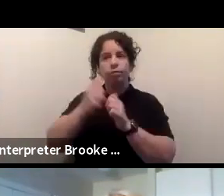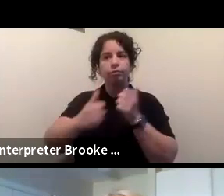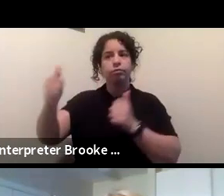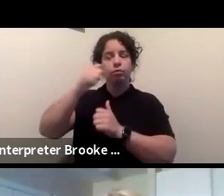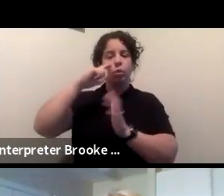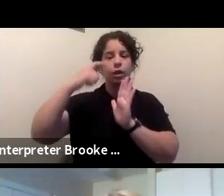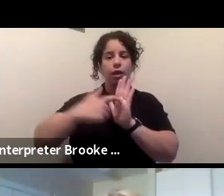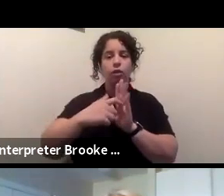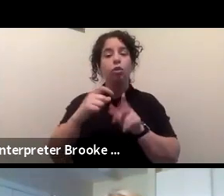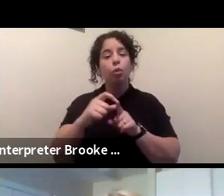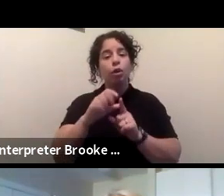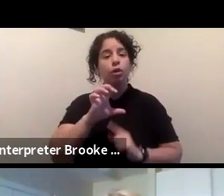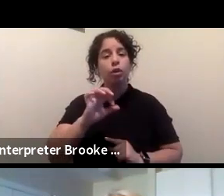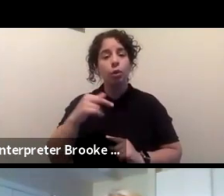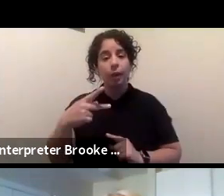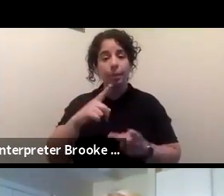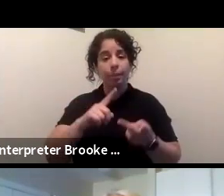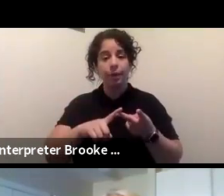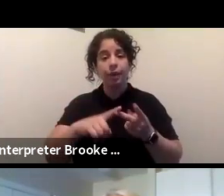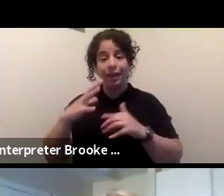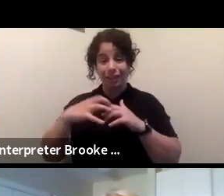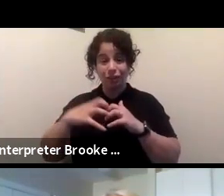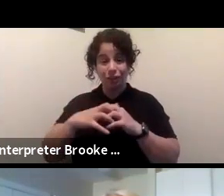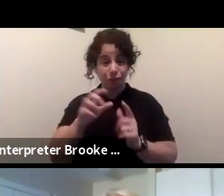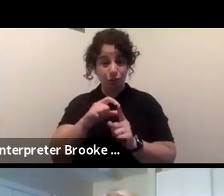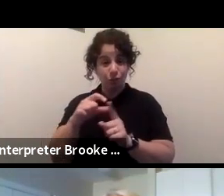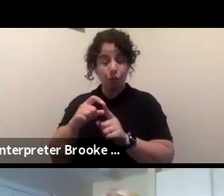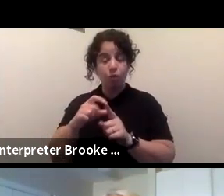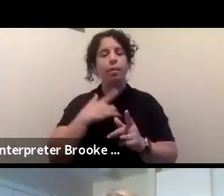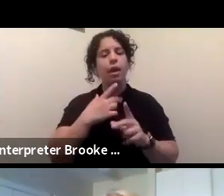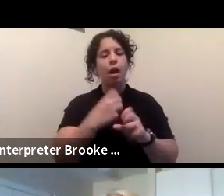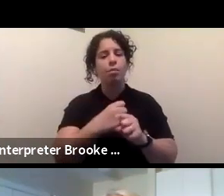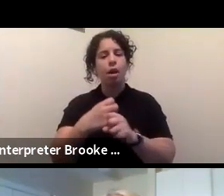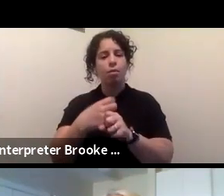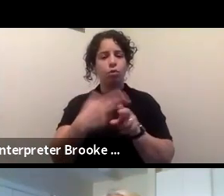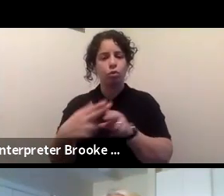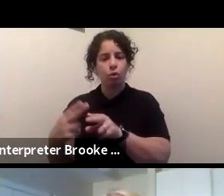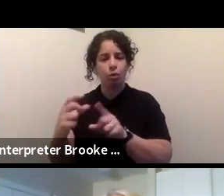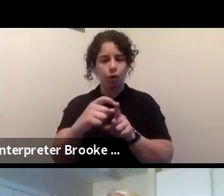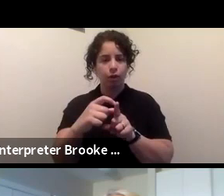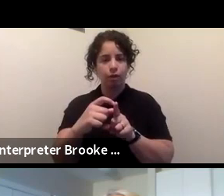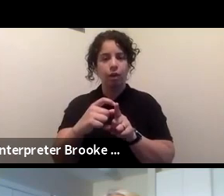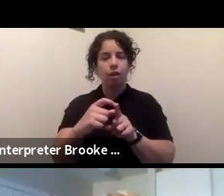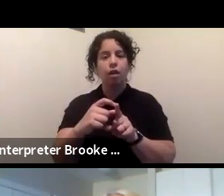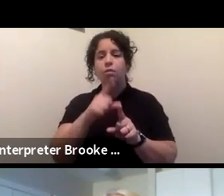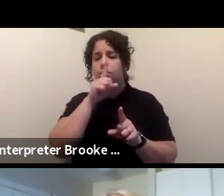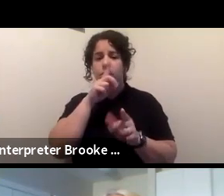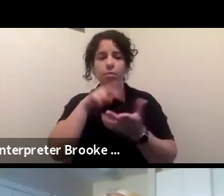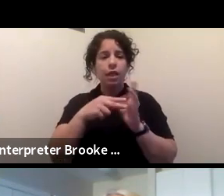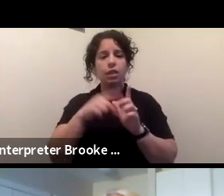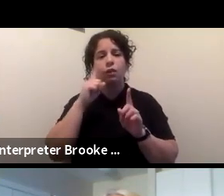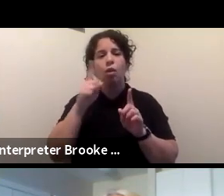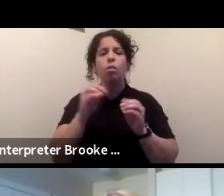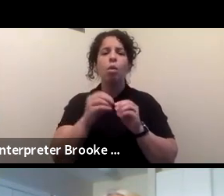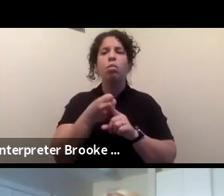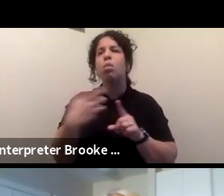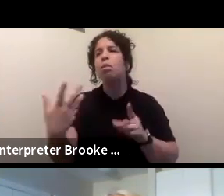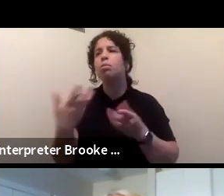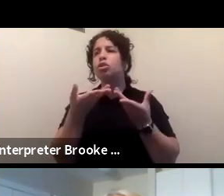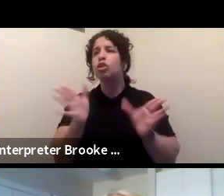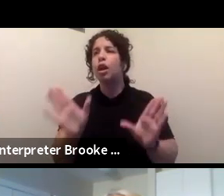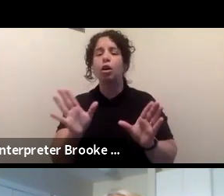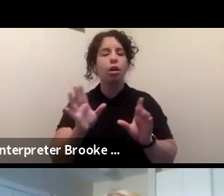CRIP and Indigenous are both used as shorthands and not intended to generalize or reduce our vast